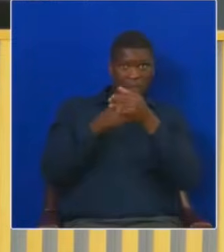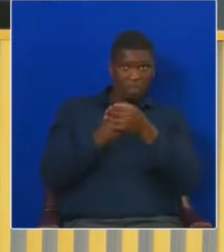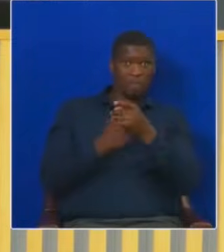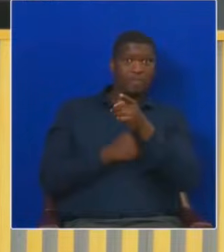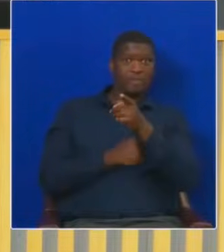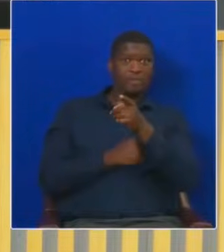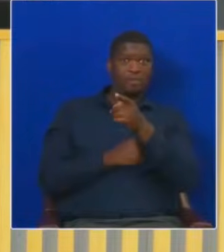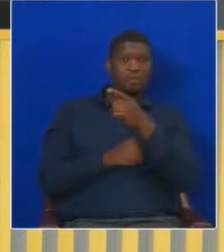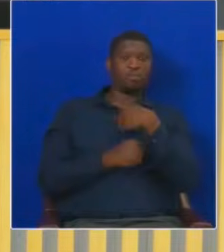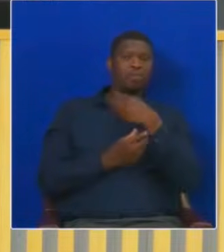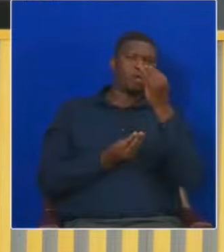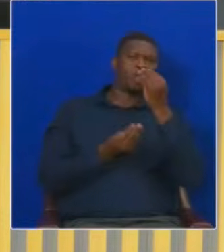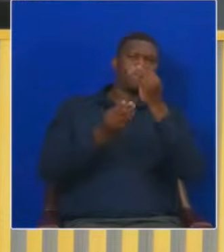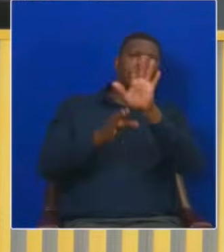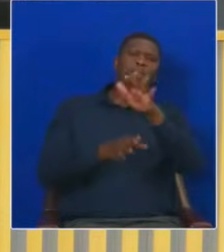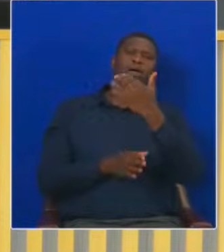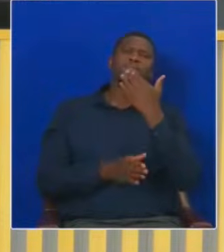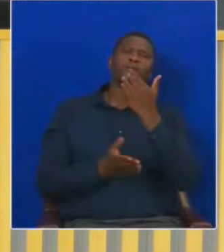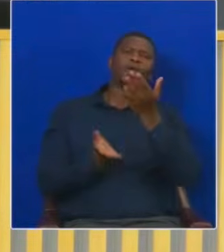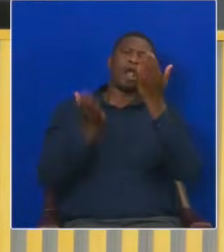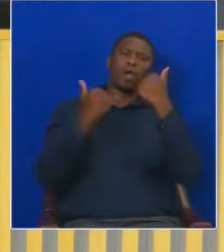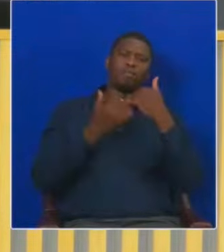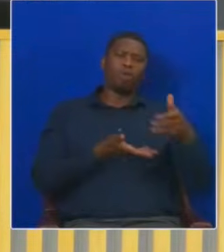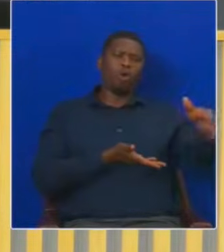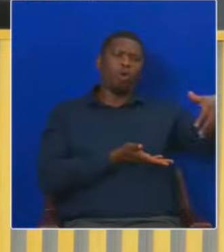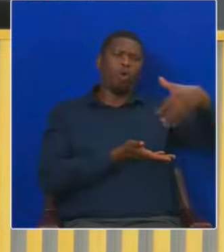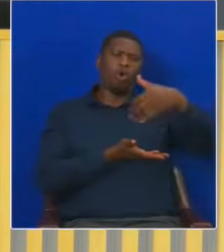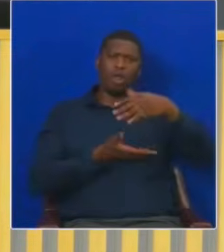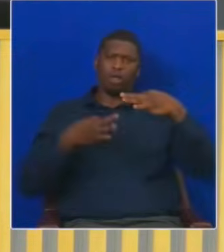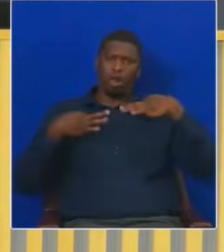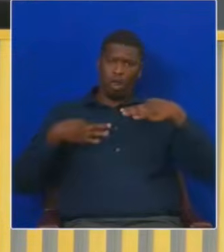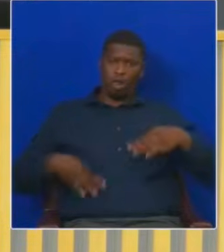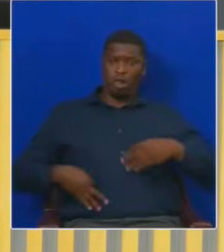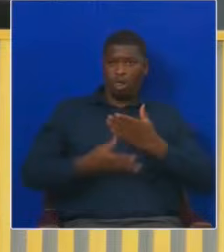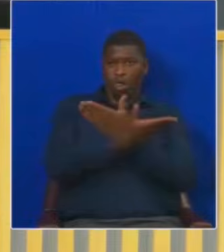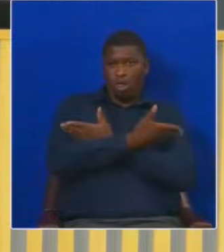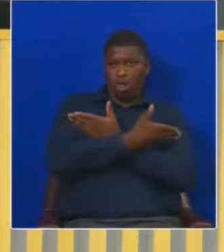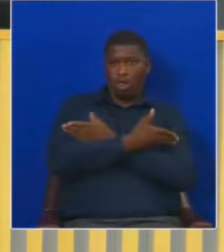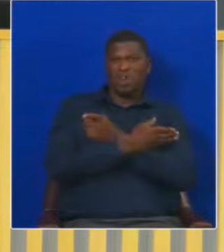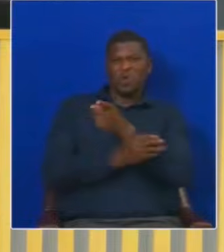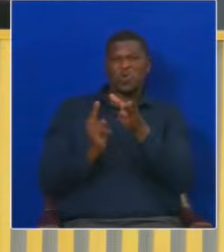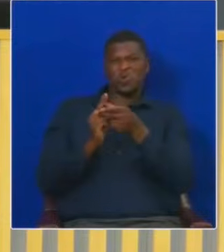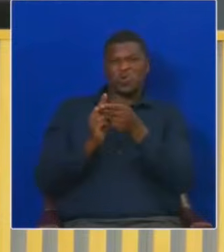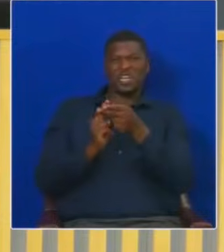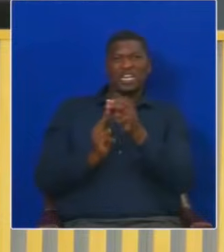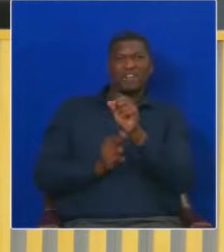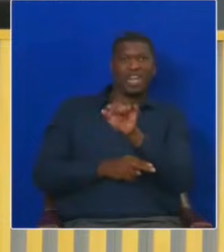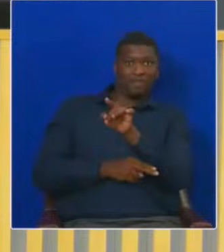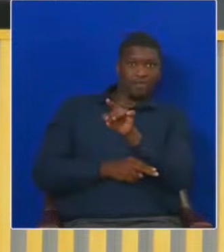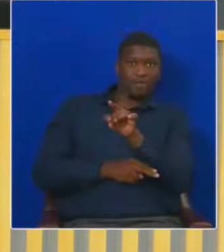and t-shirt. She indeed came. I then